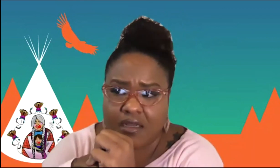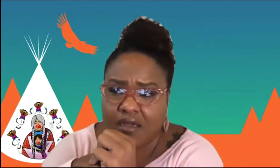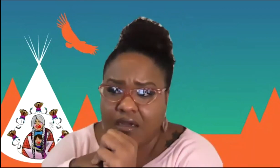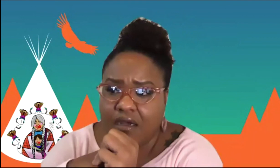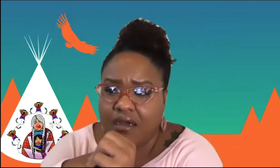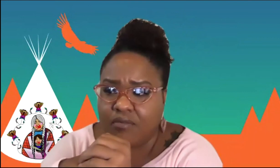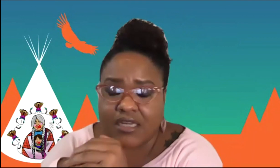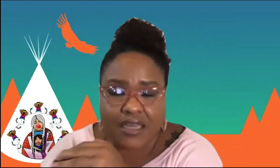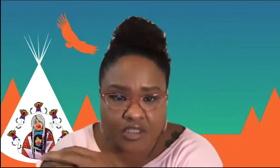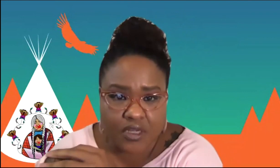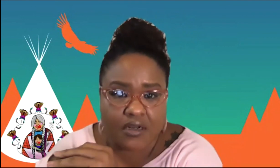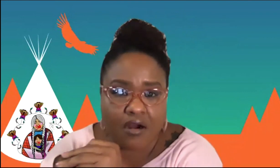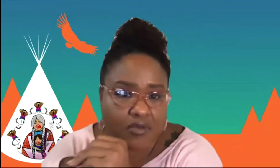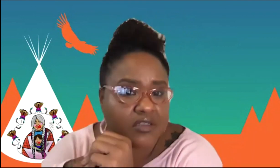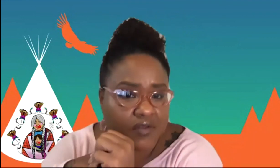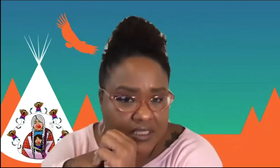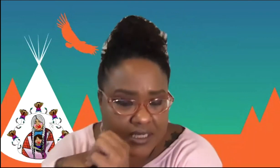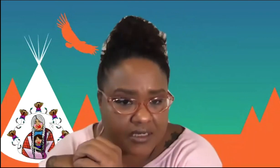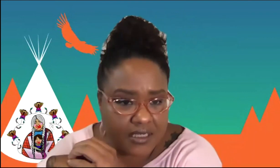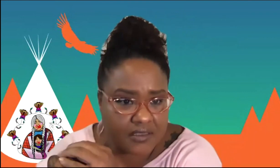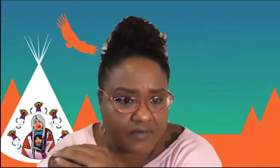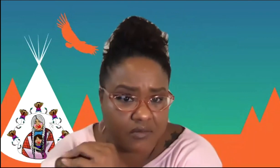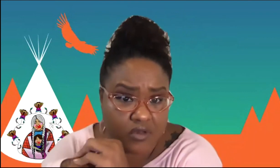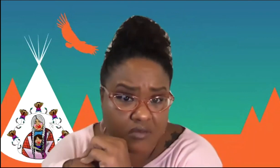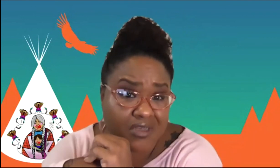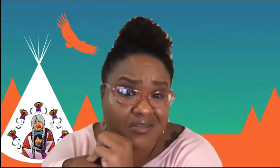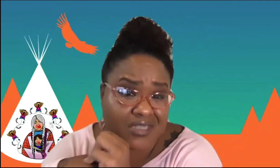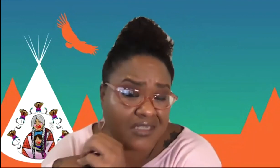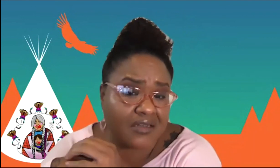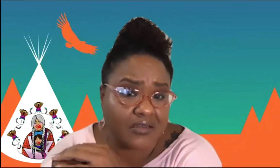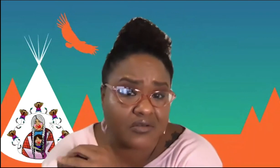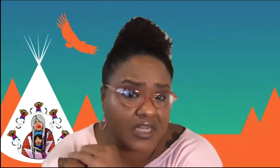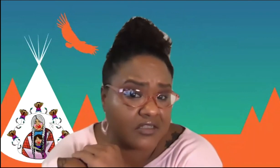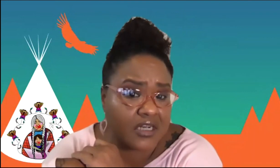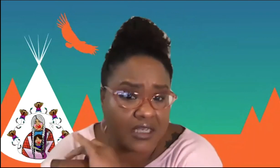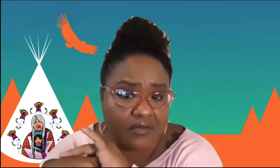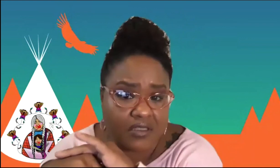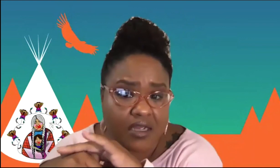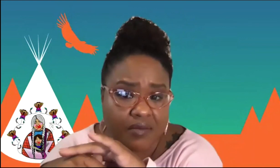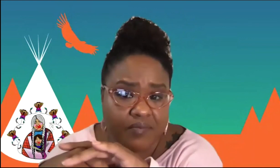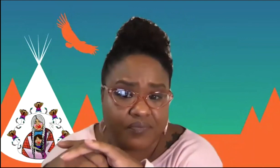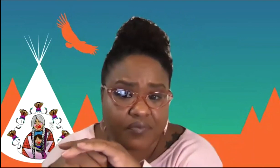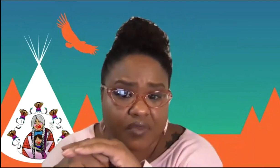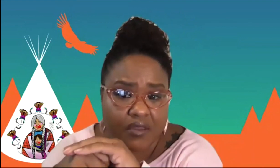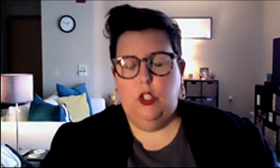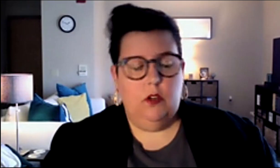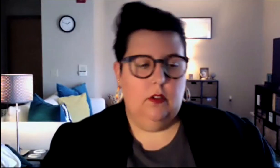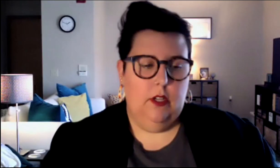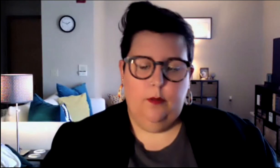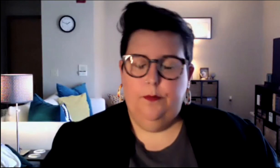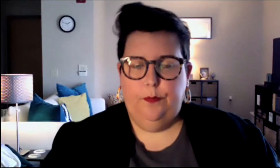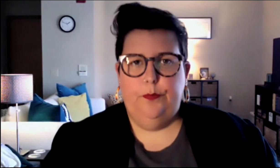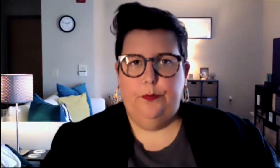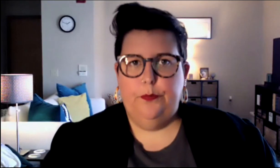any engagement. Are we serving the stated needs of the community? Because those needs could also change at any given time. Sure,